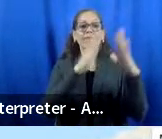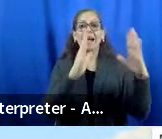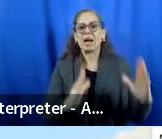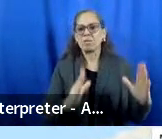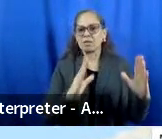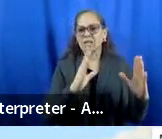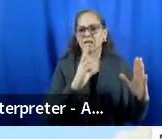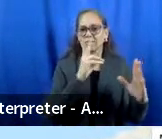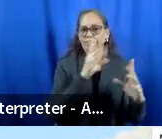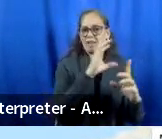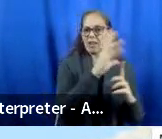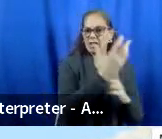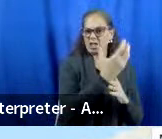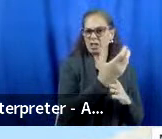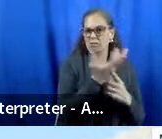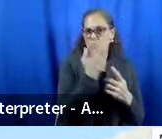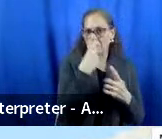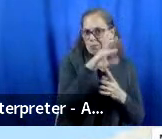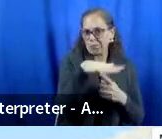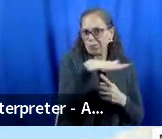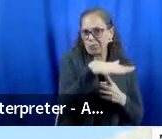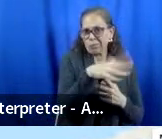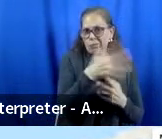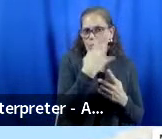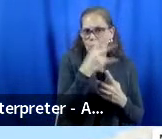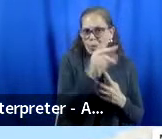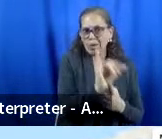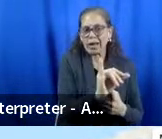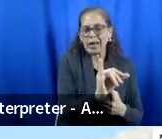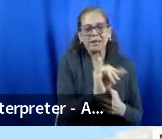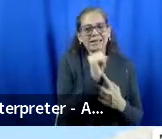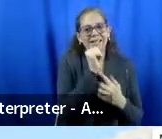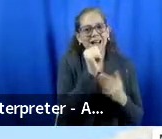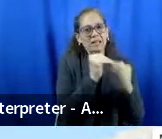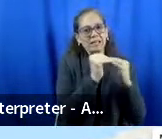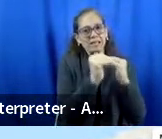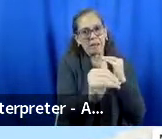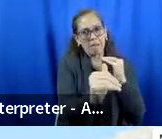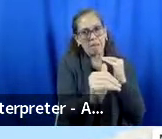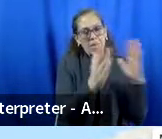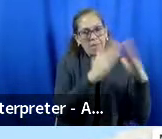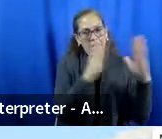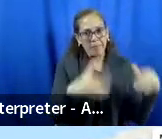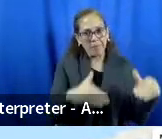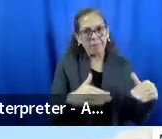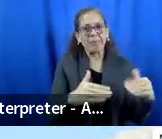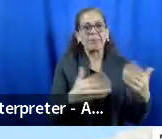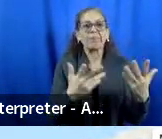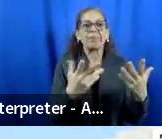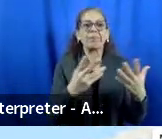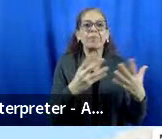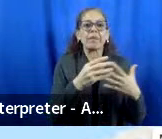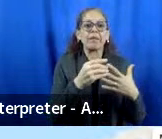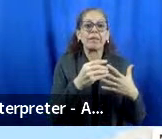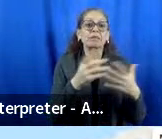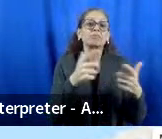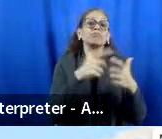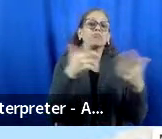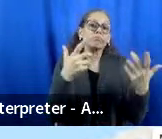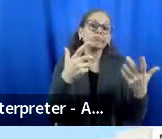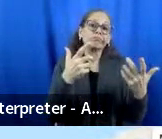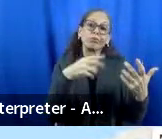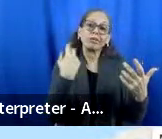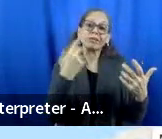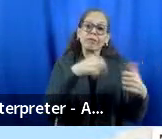conditions where more unstable housing leads to a greater risk of